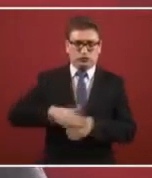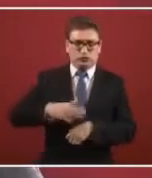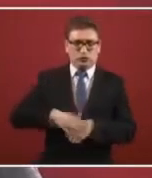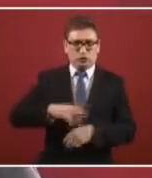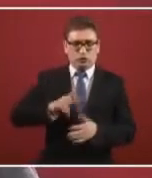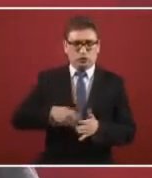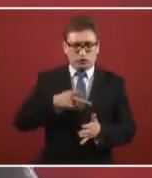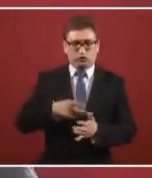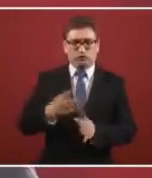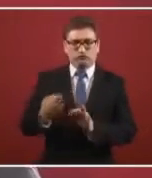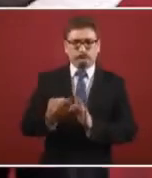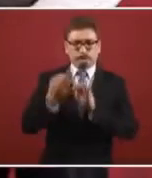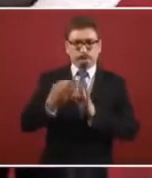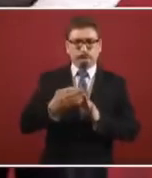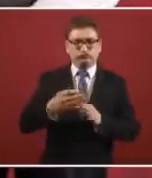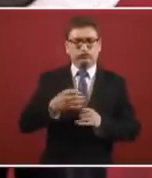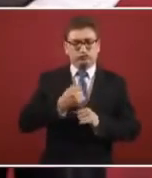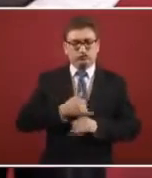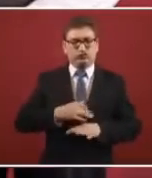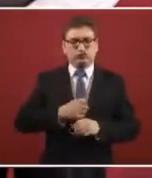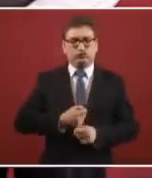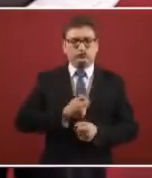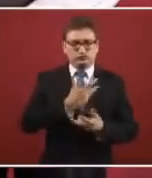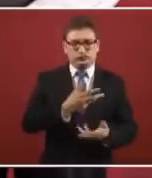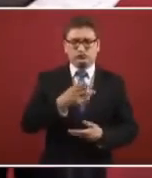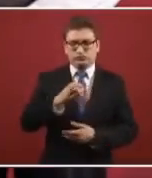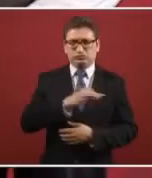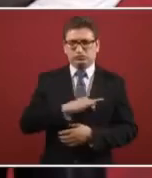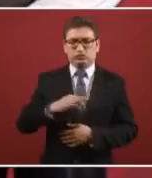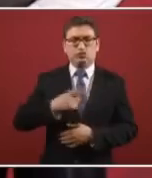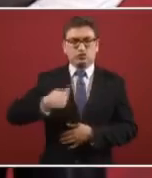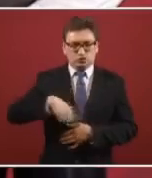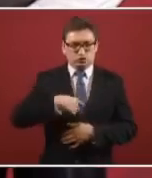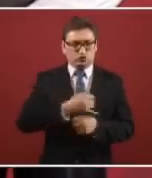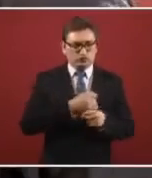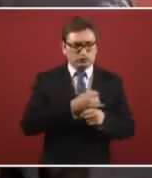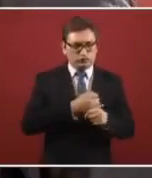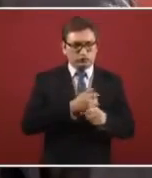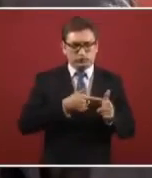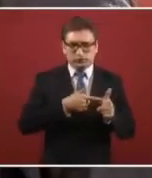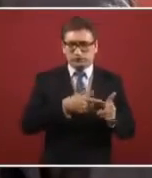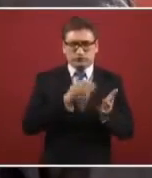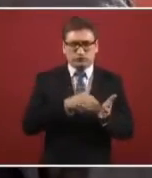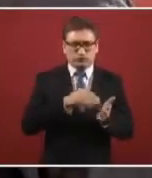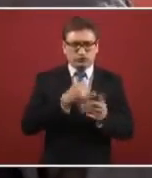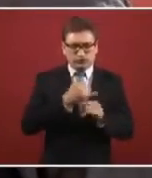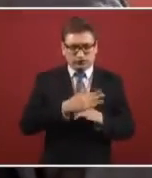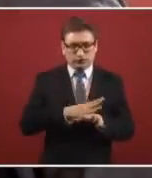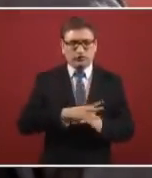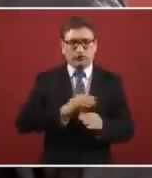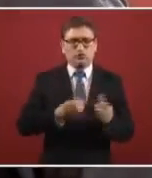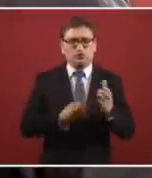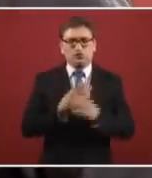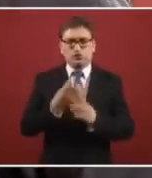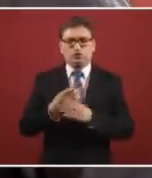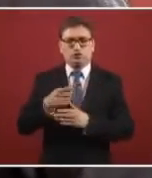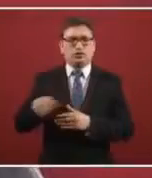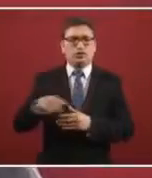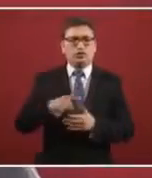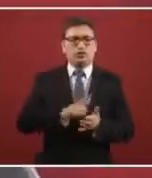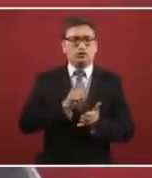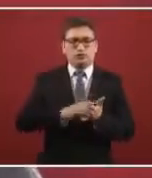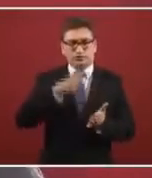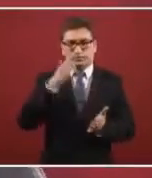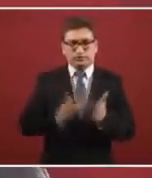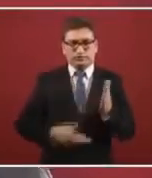rendering accounting in front of justice. What we are doing is getting new evidence to give